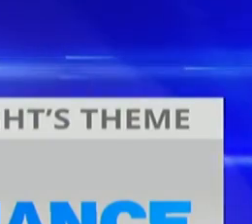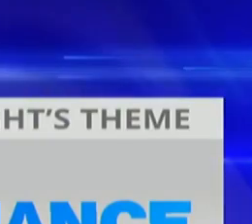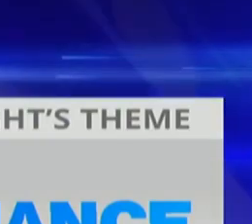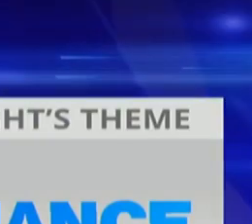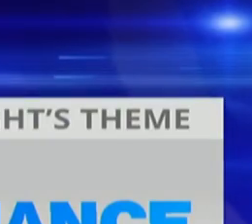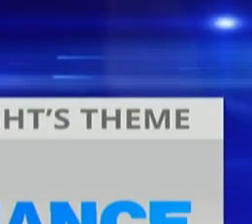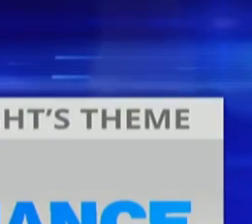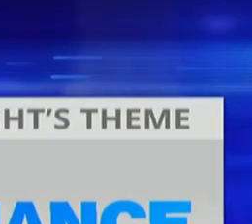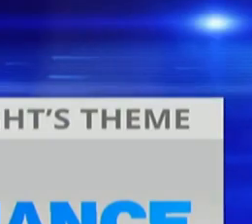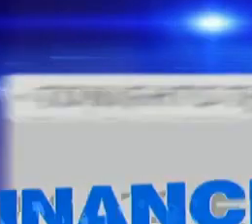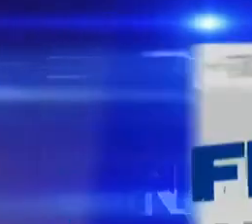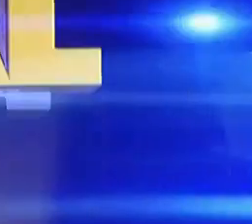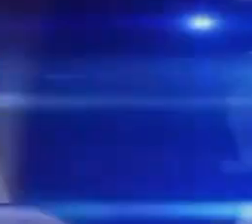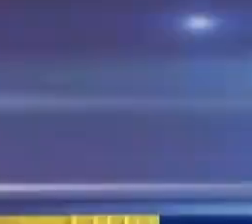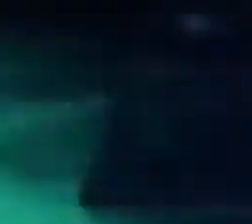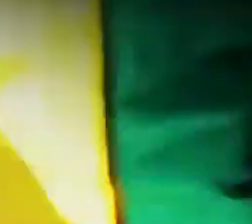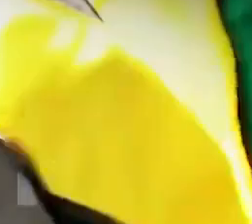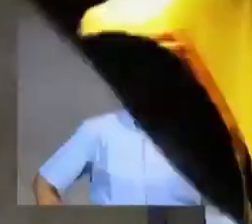Mitchell.